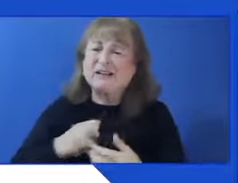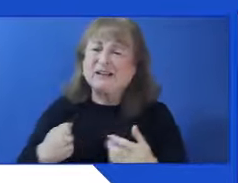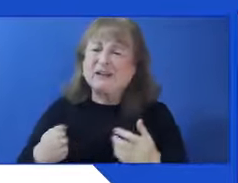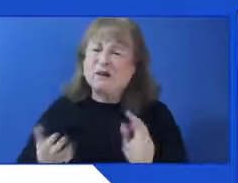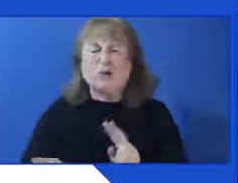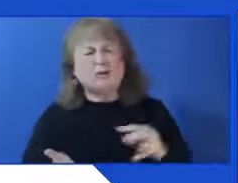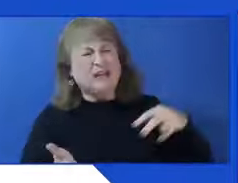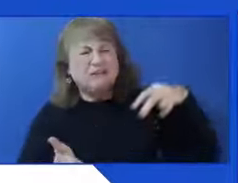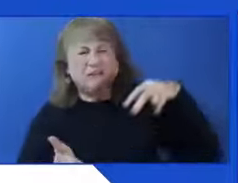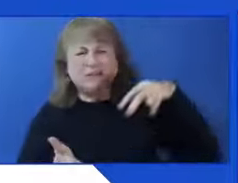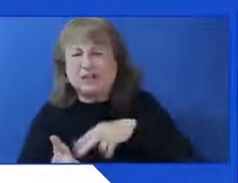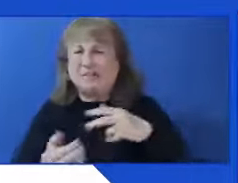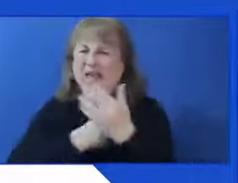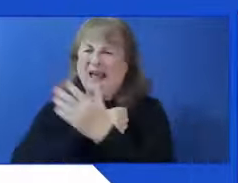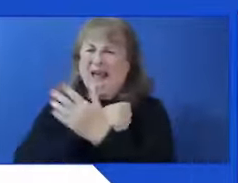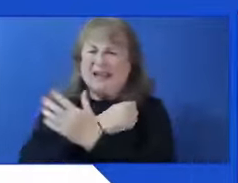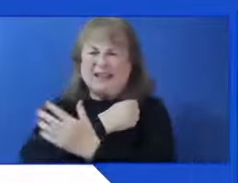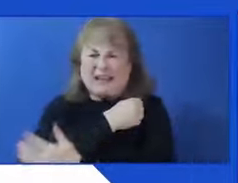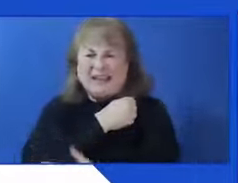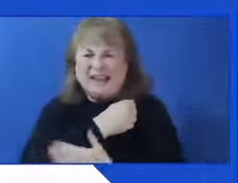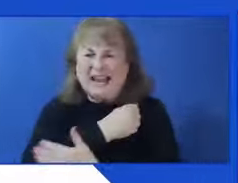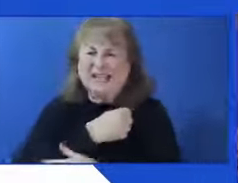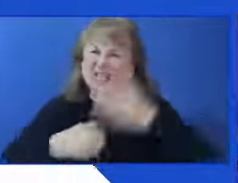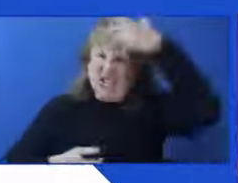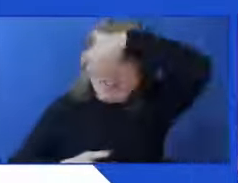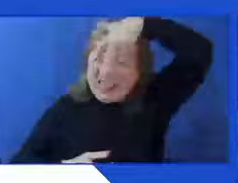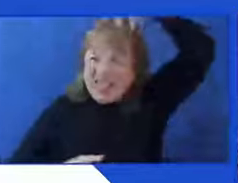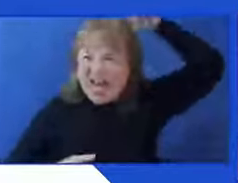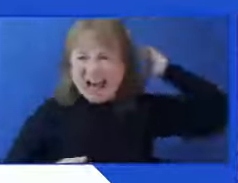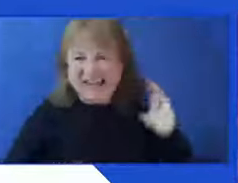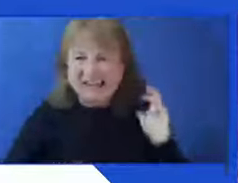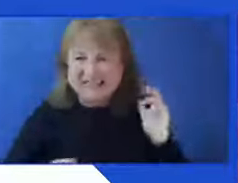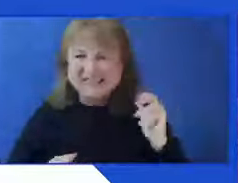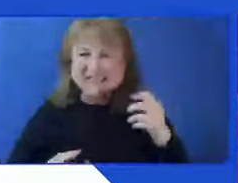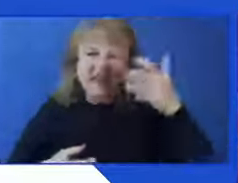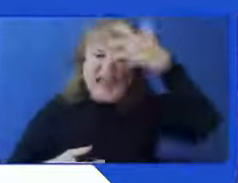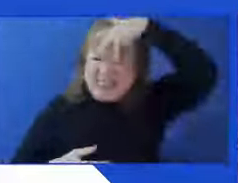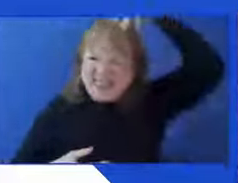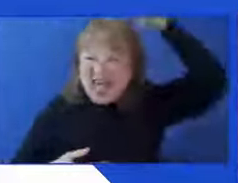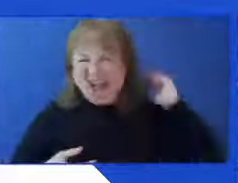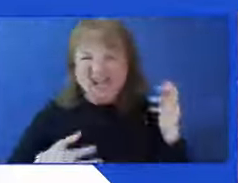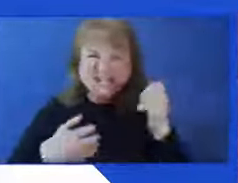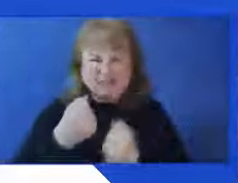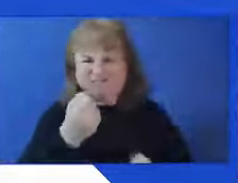like a nation of lions. A nation of lions.